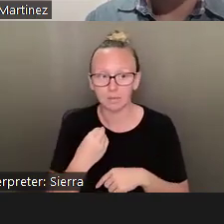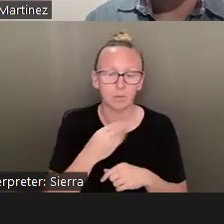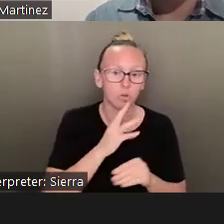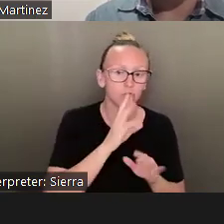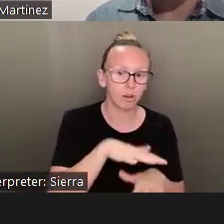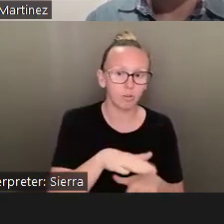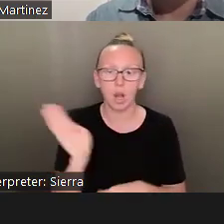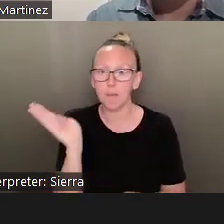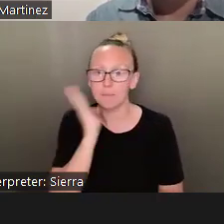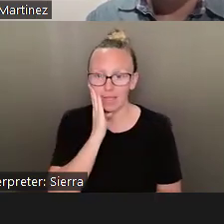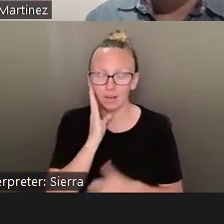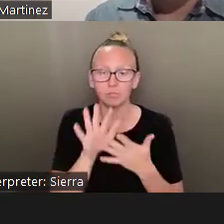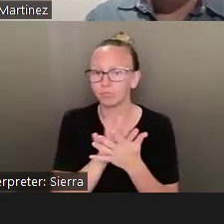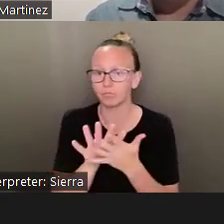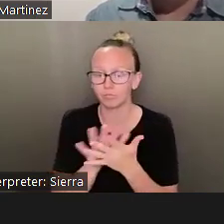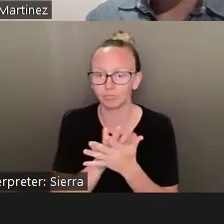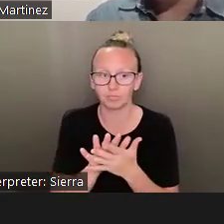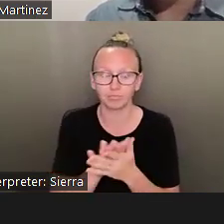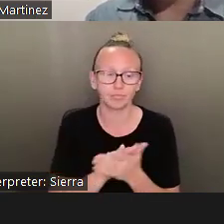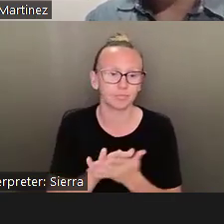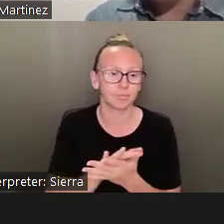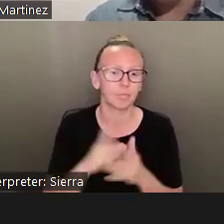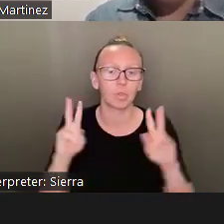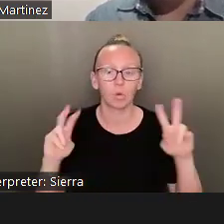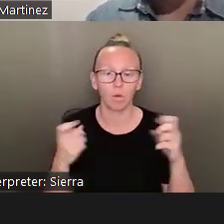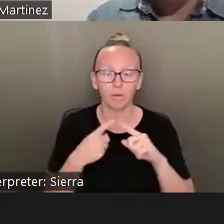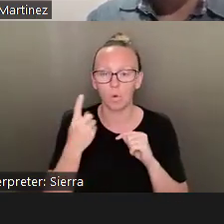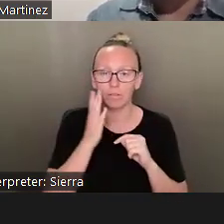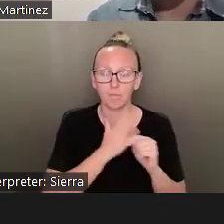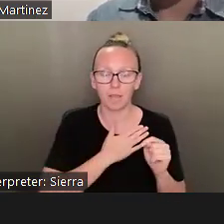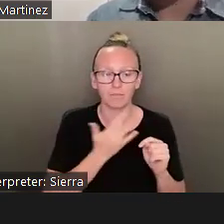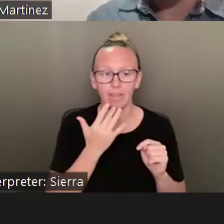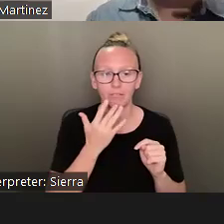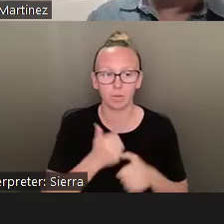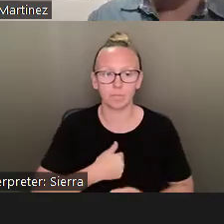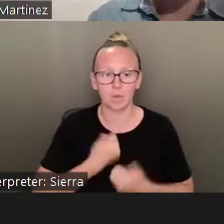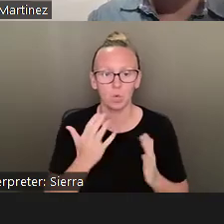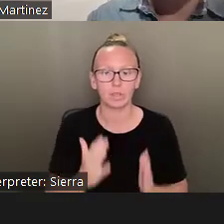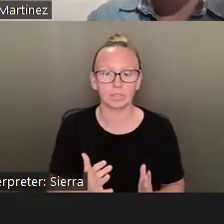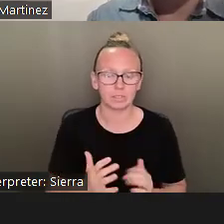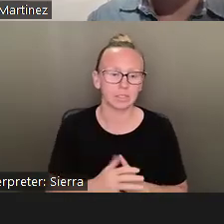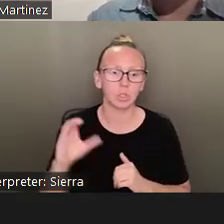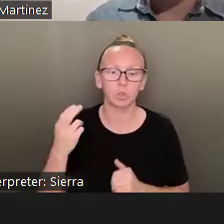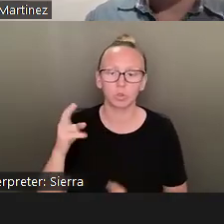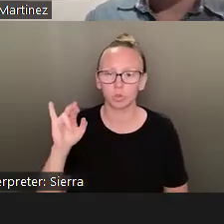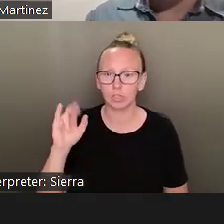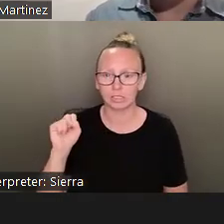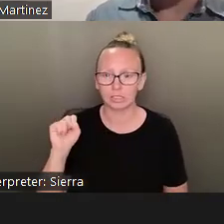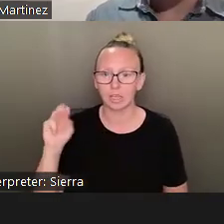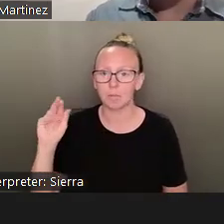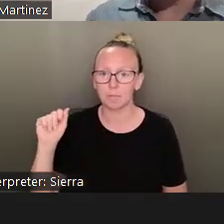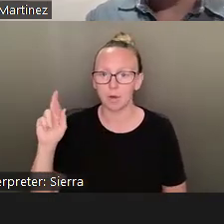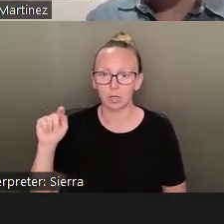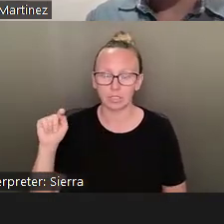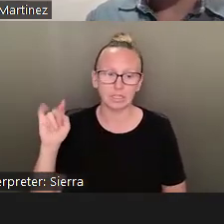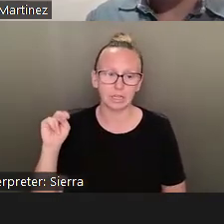river and bed. This is a quote from one of my favorite poets, Chris Martin.